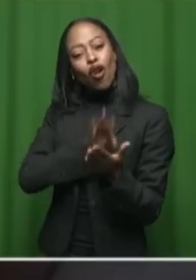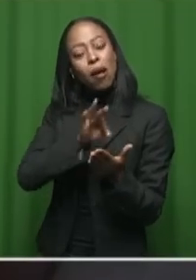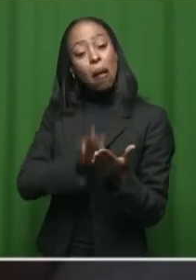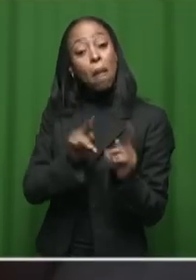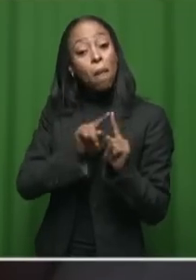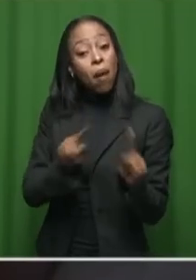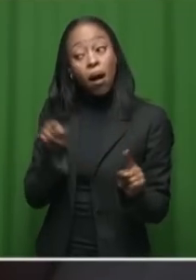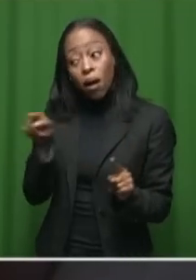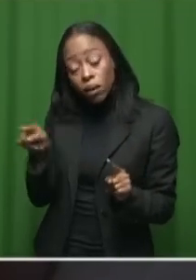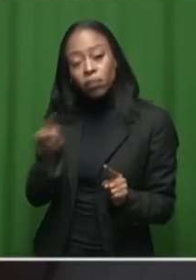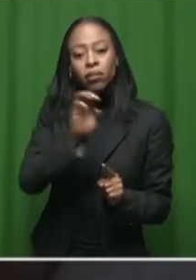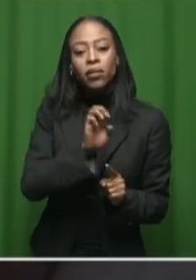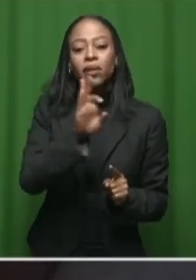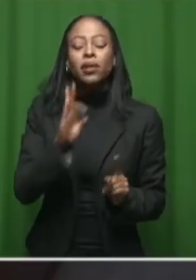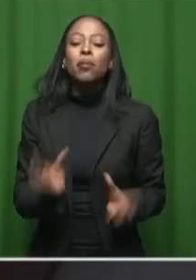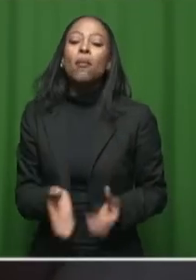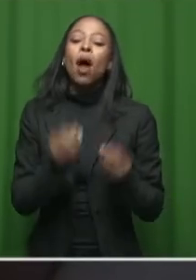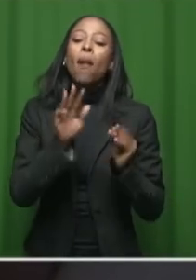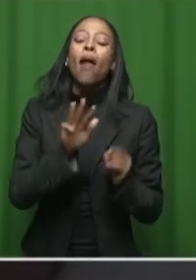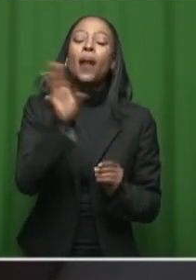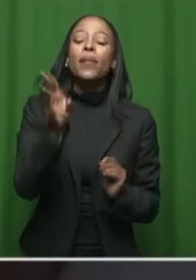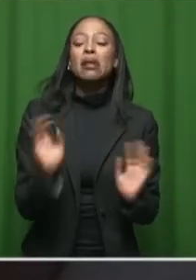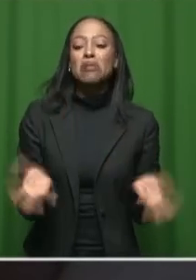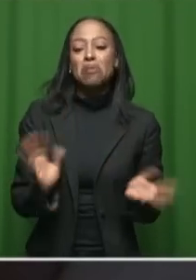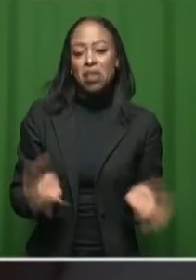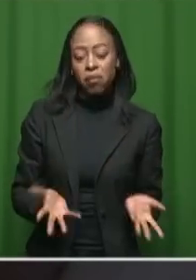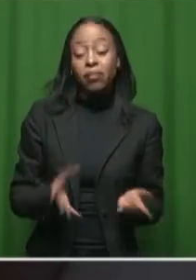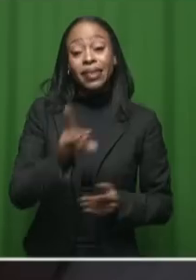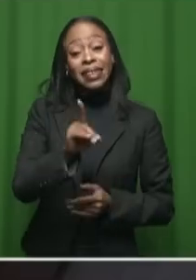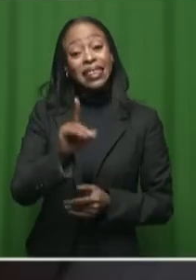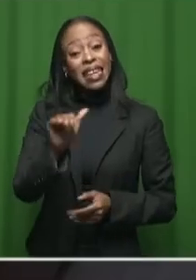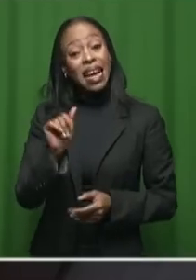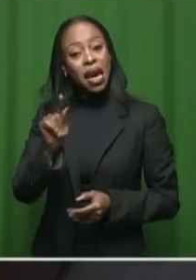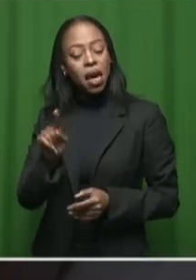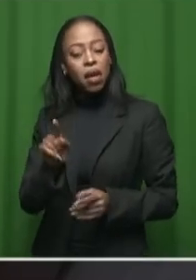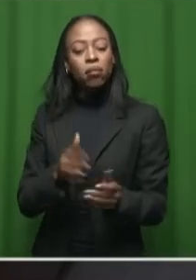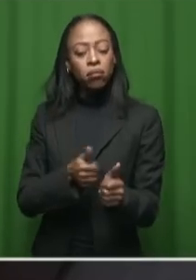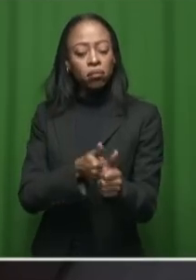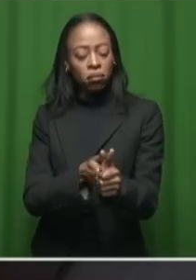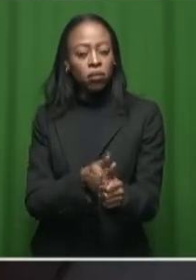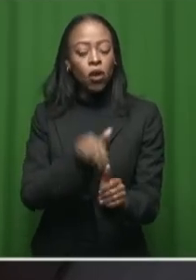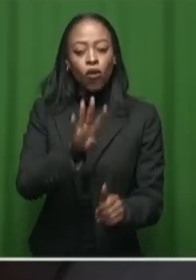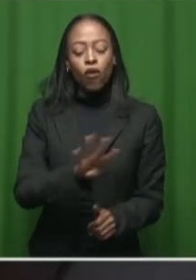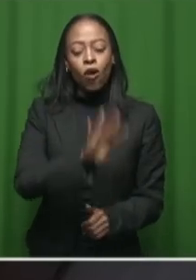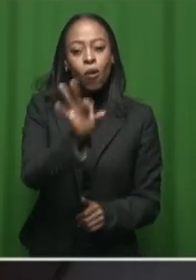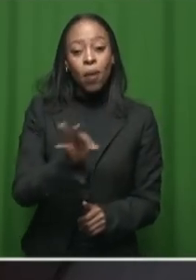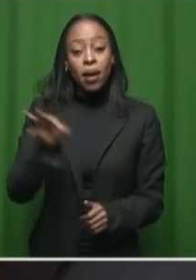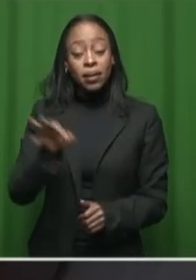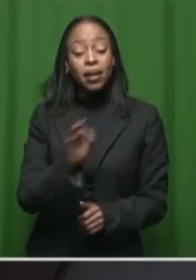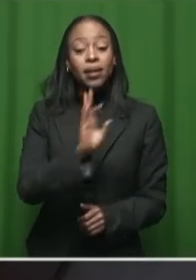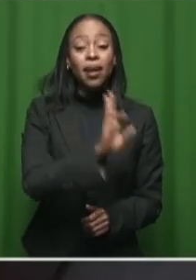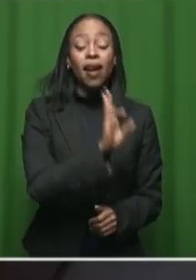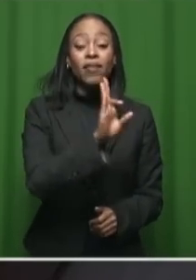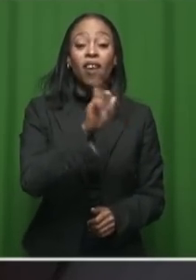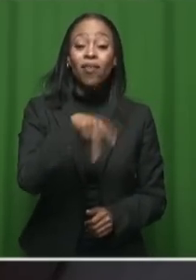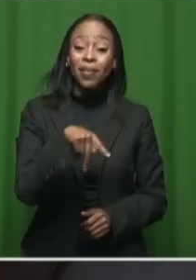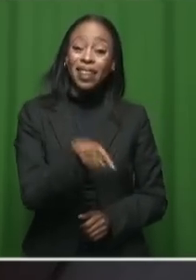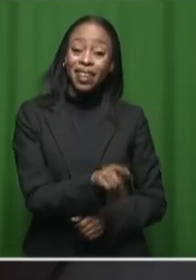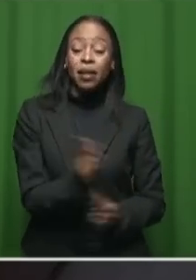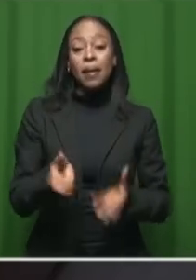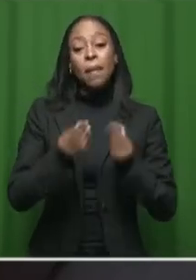managed to get about 9% of the provincial vote, with the DA coming closely behind at 4%, with the Freedom Front Plus